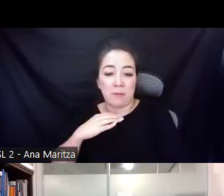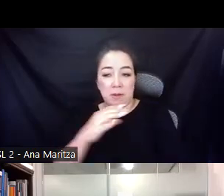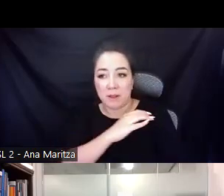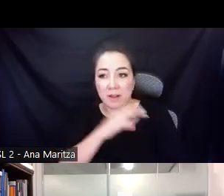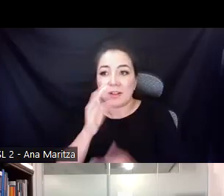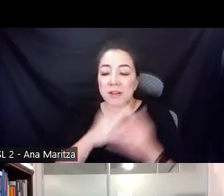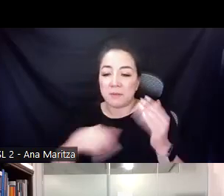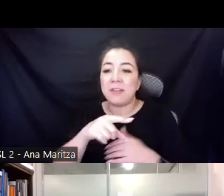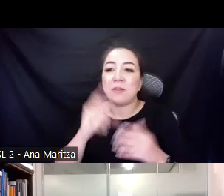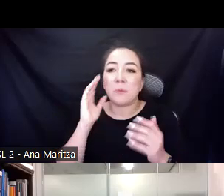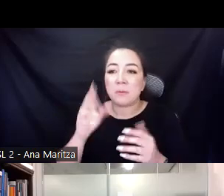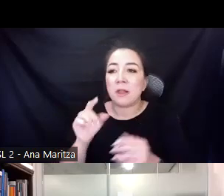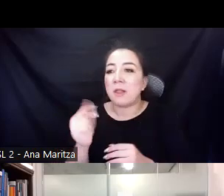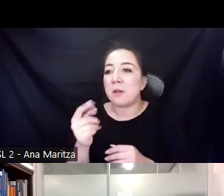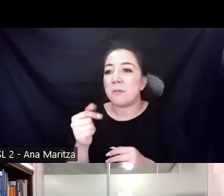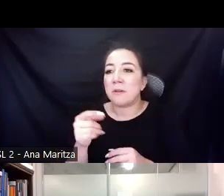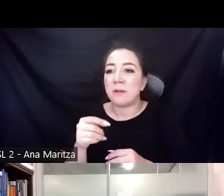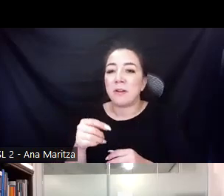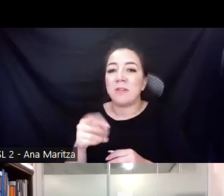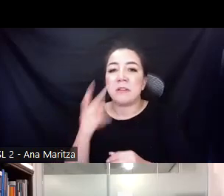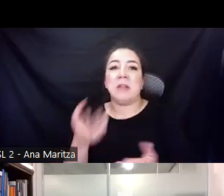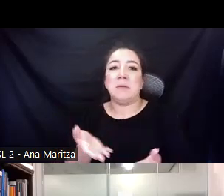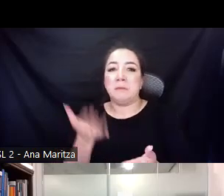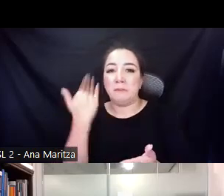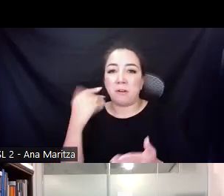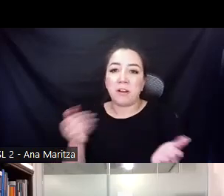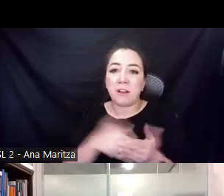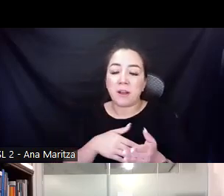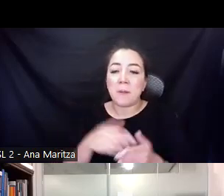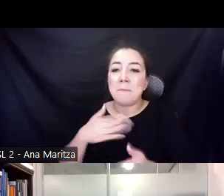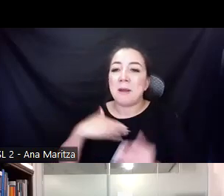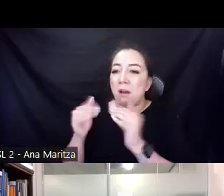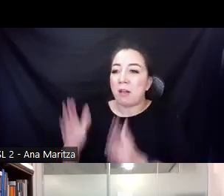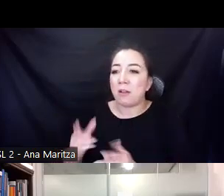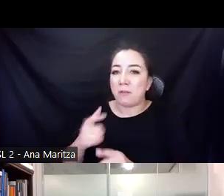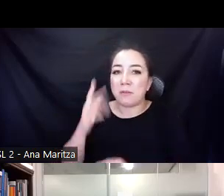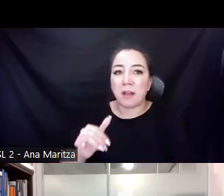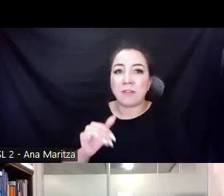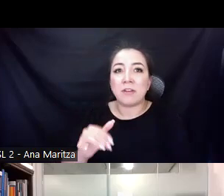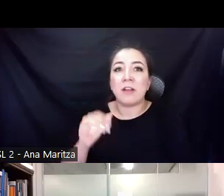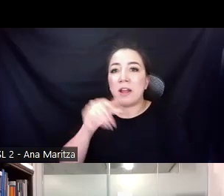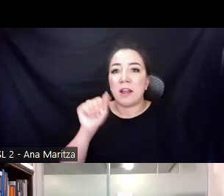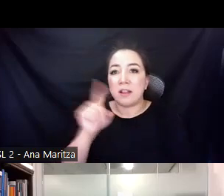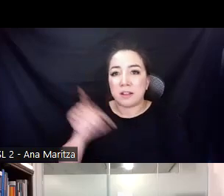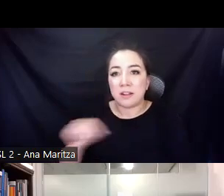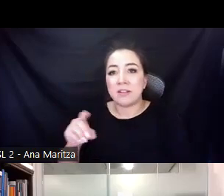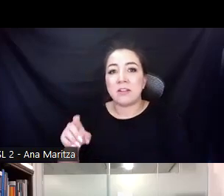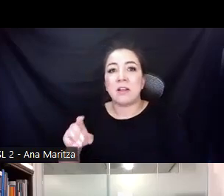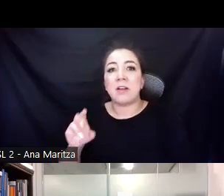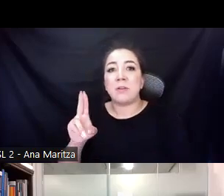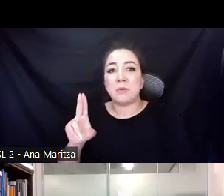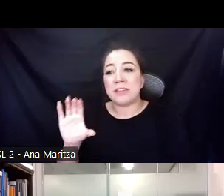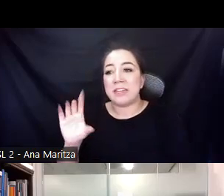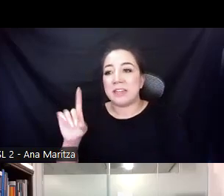of this is going to be a little bit of deja vu. My colleague from the California Alzheimer's Disease Center at UC Davis